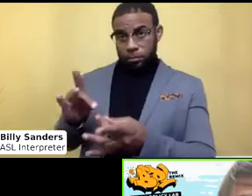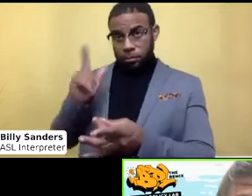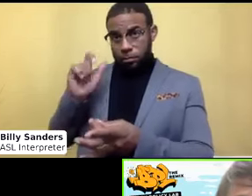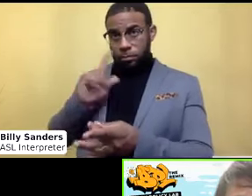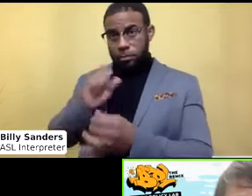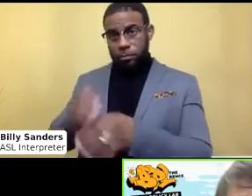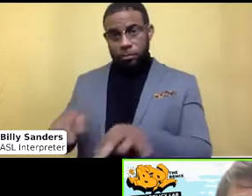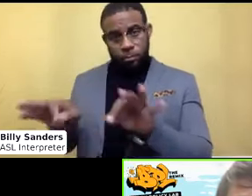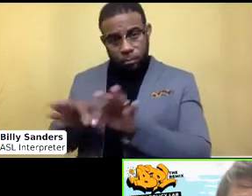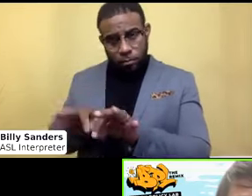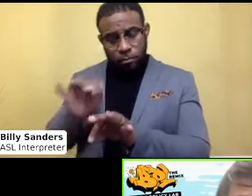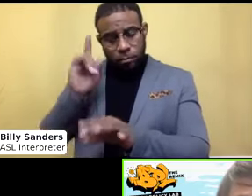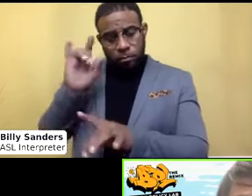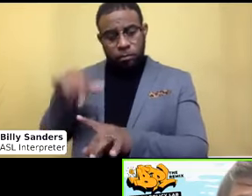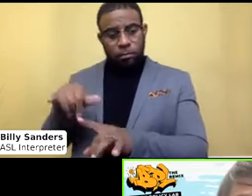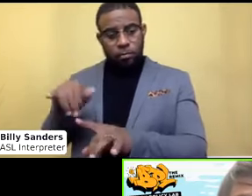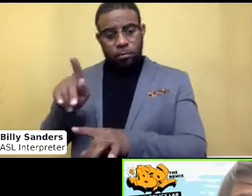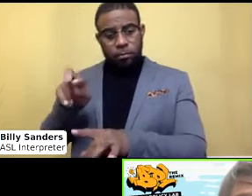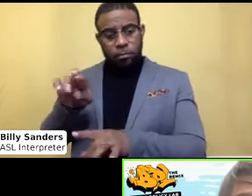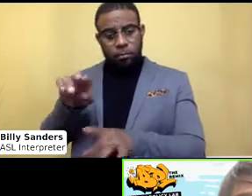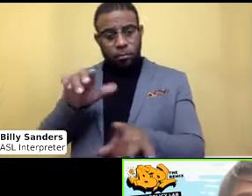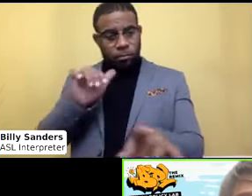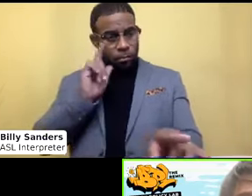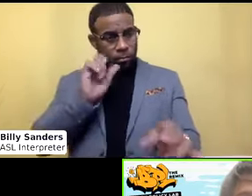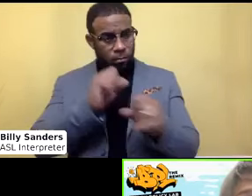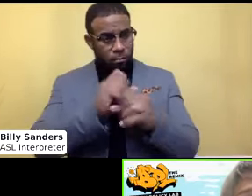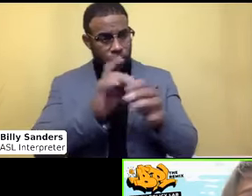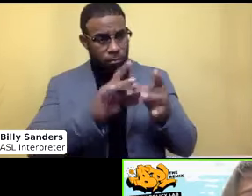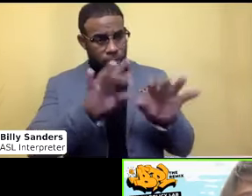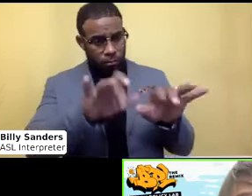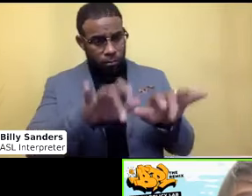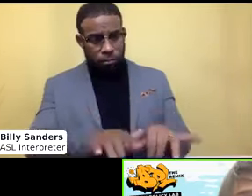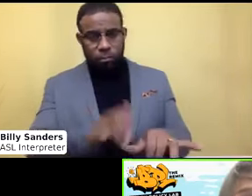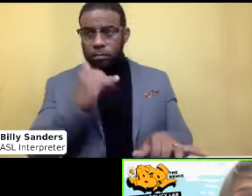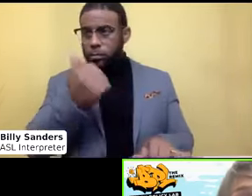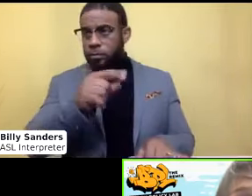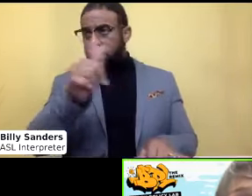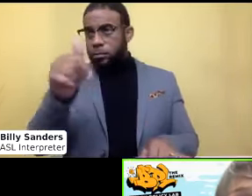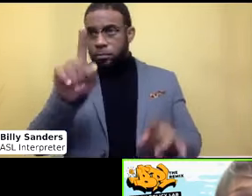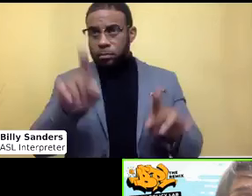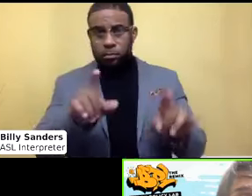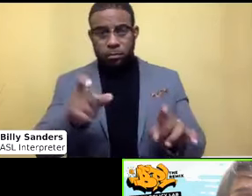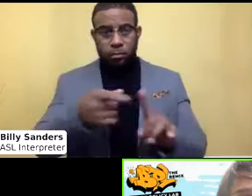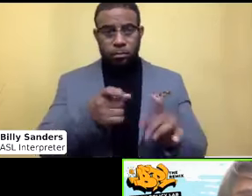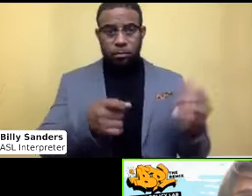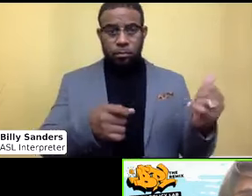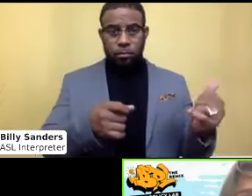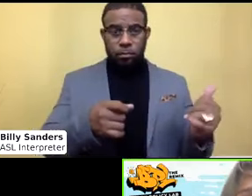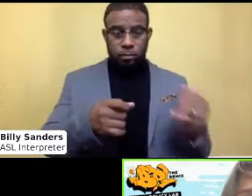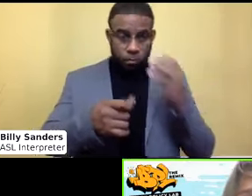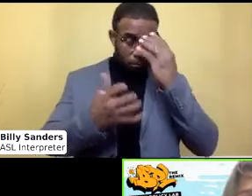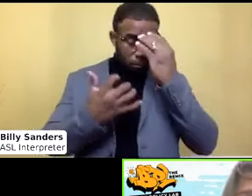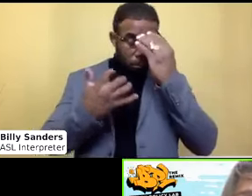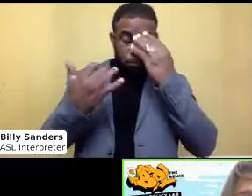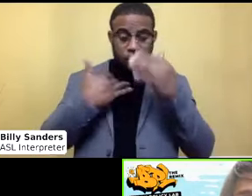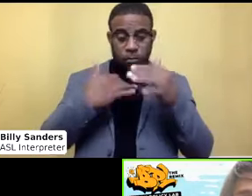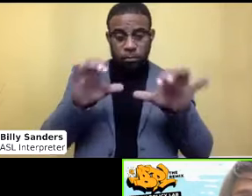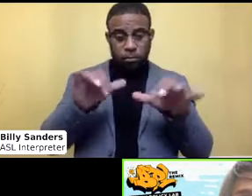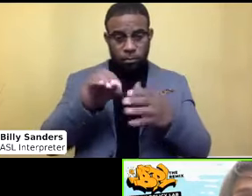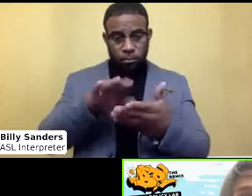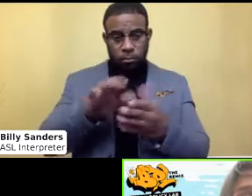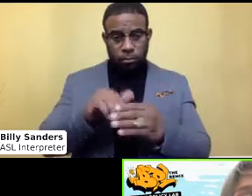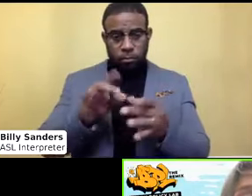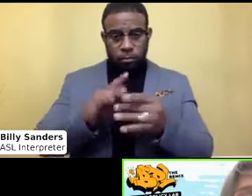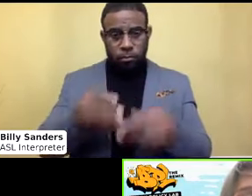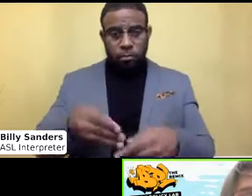it's really important, and I think Krista for writing in. If there's any other questions from the audience, please do put them in